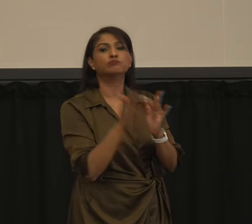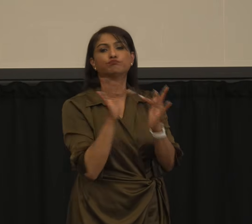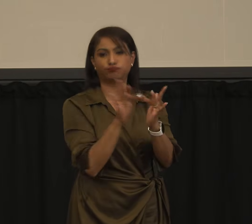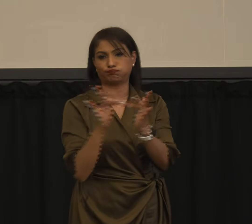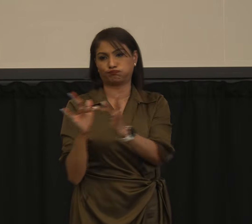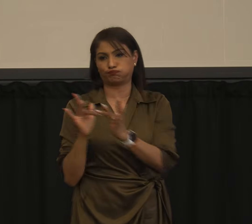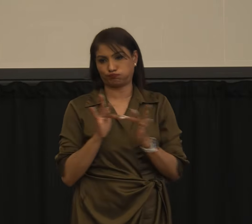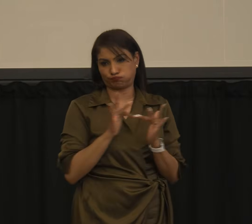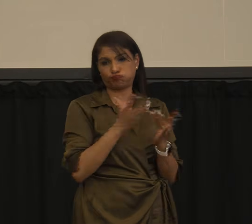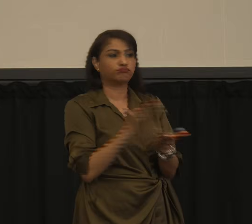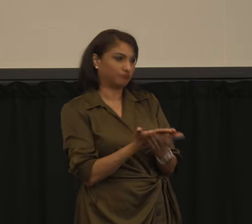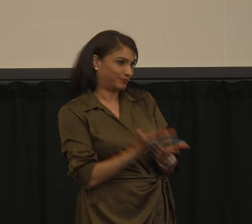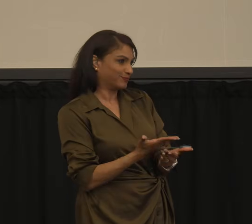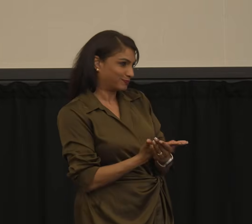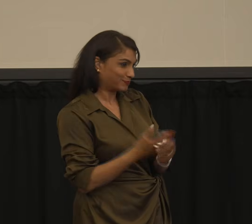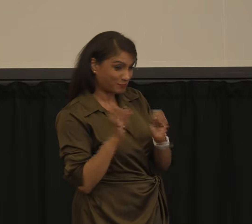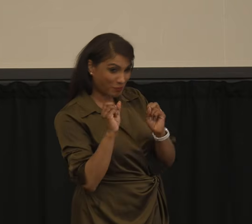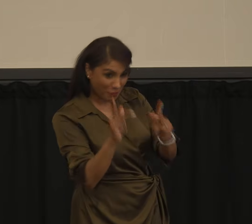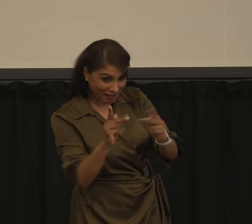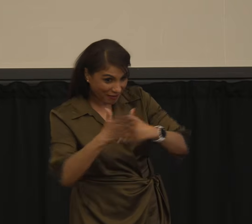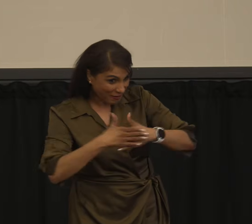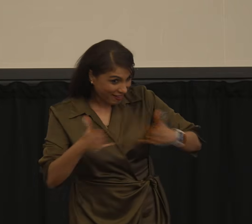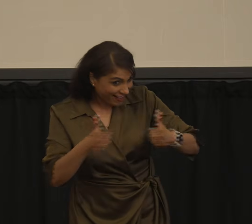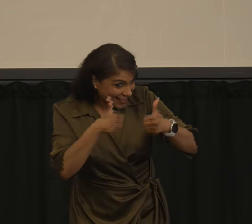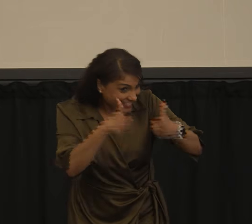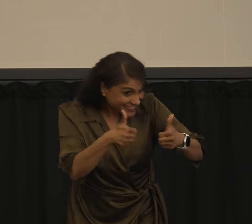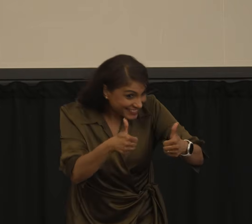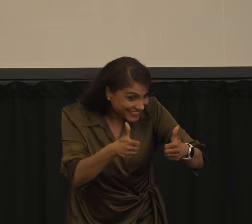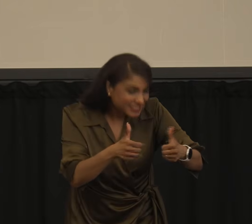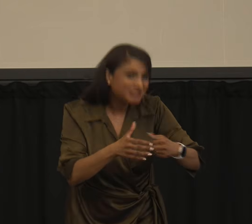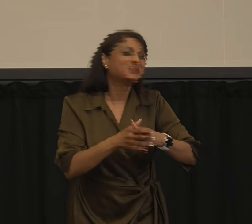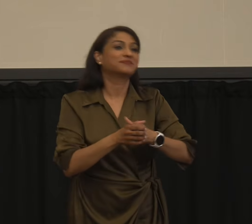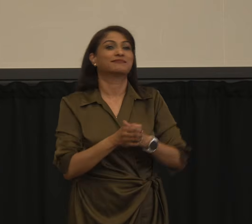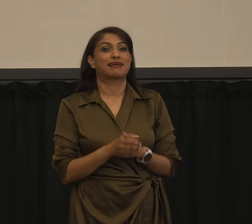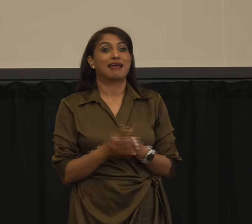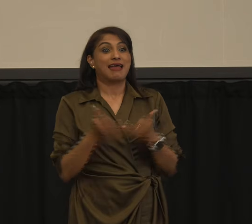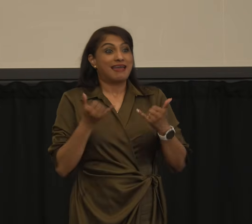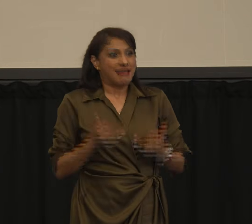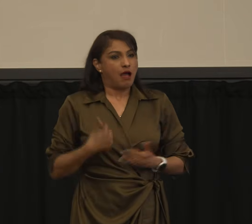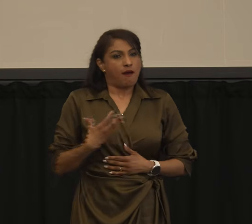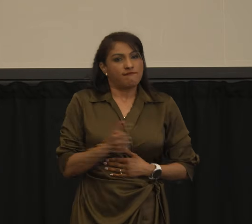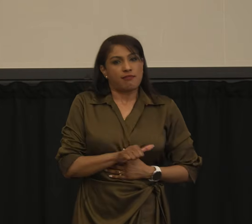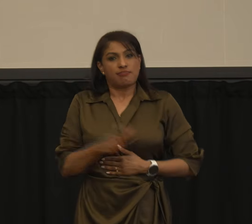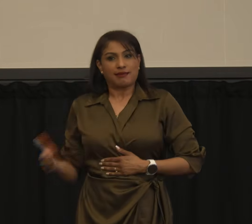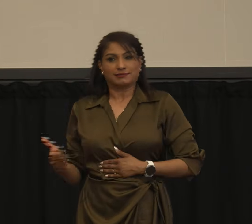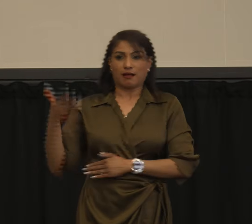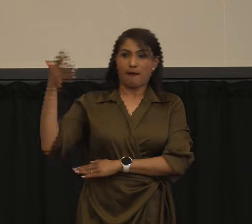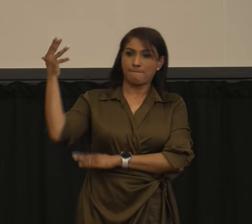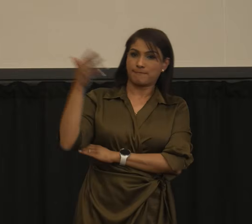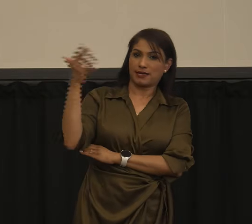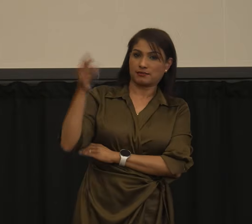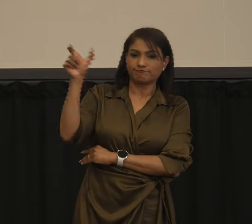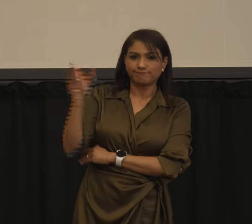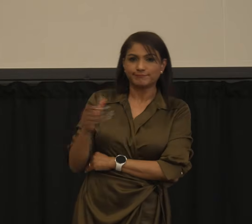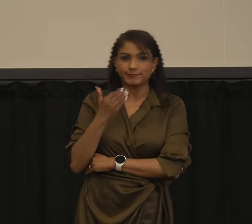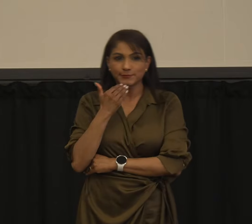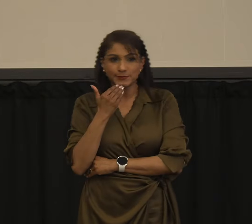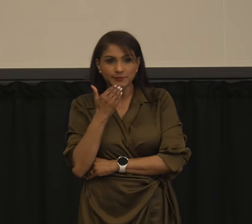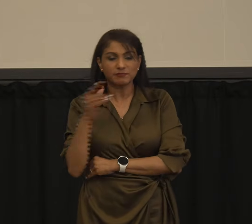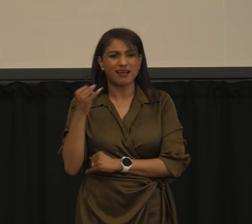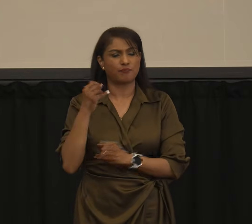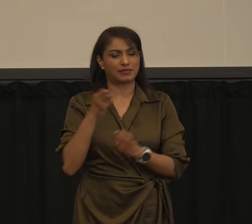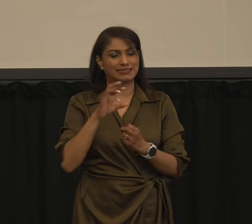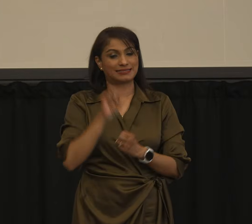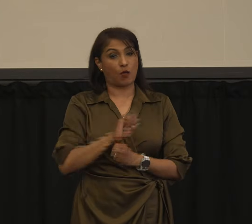can also make sure that you can get their contact details and maybe contact them after this event as well, if they might be too busy with